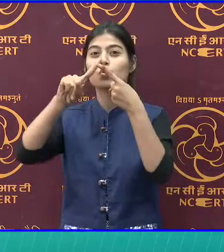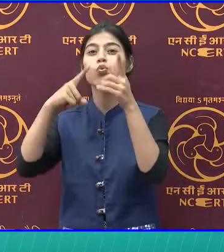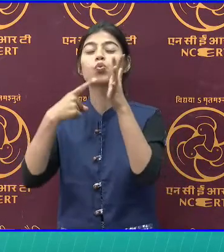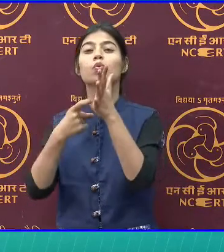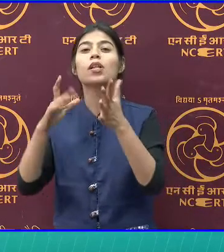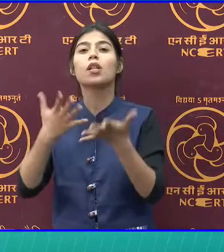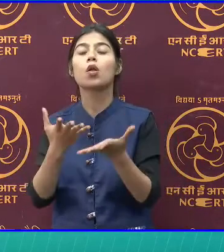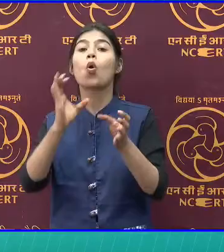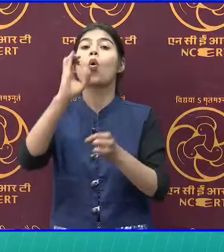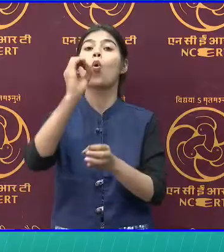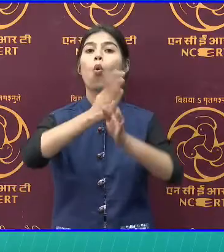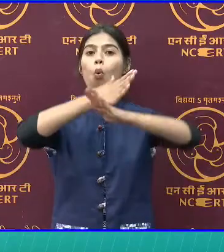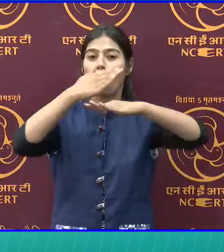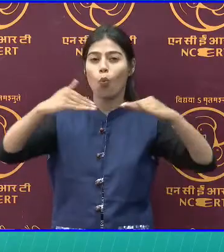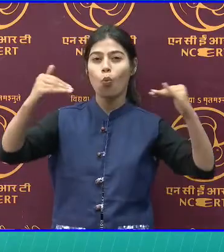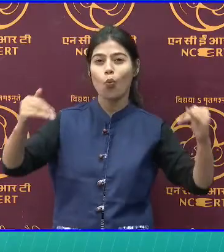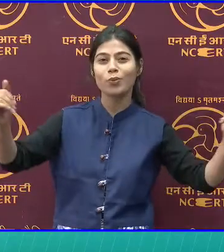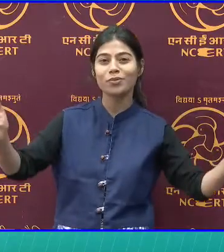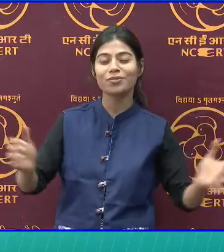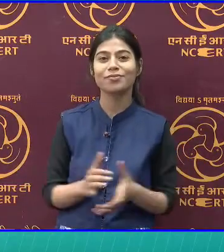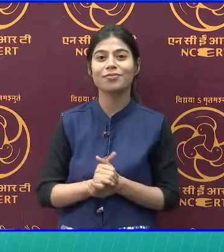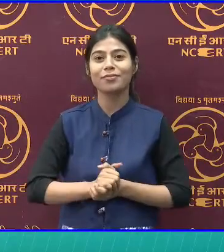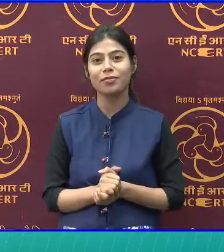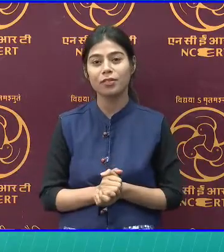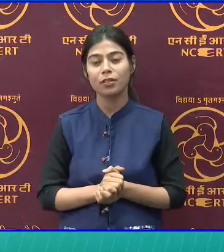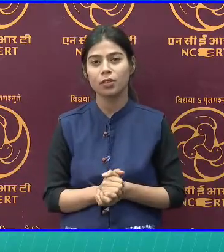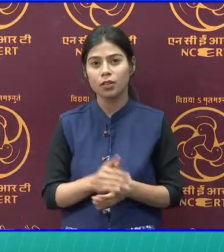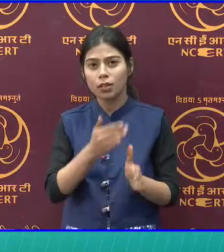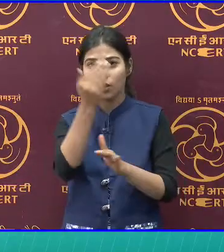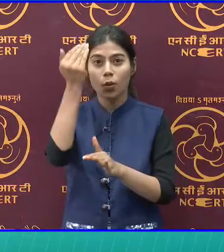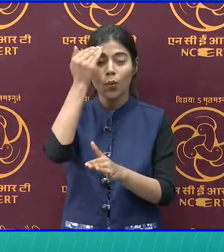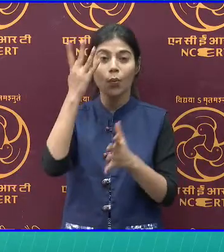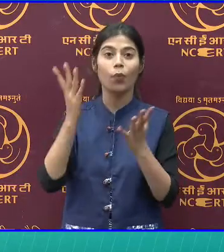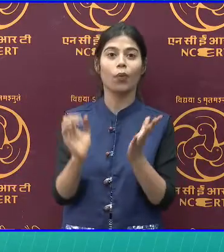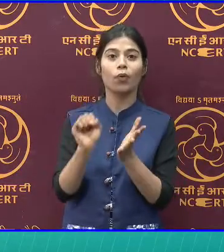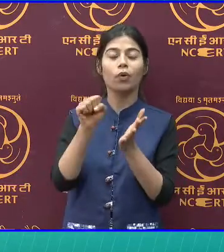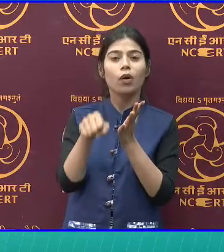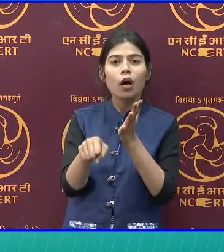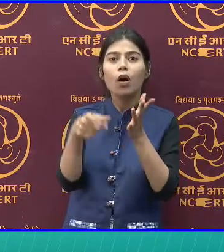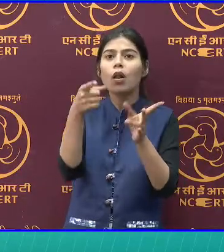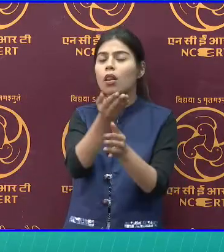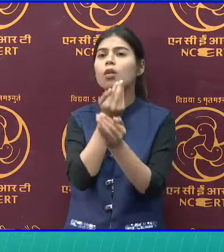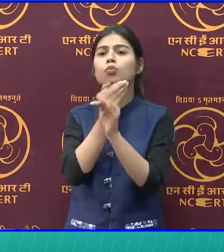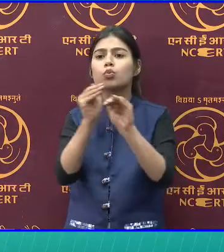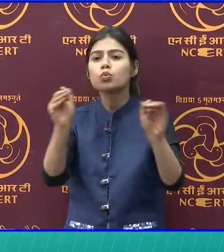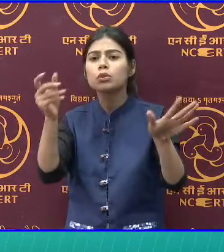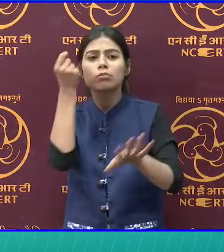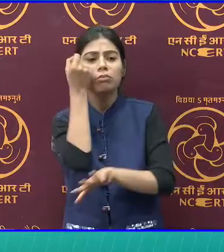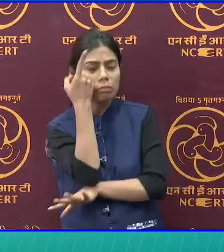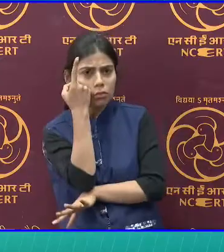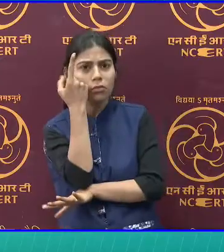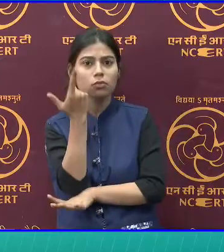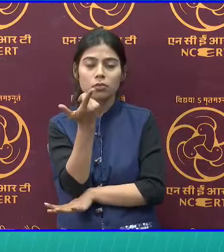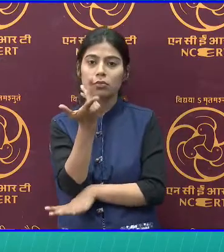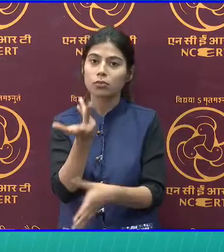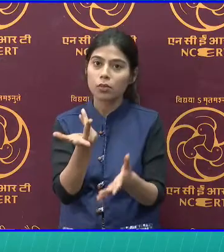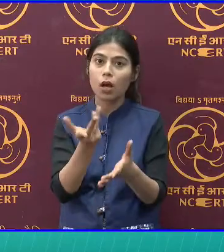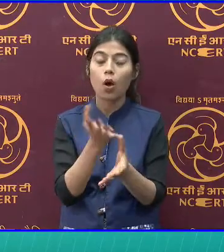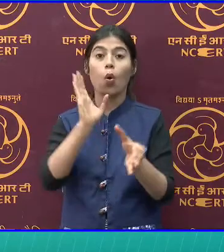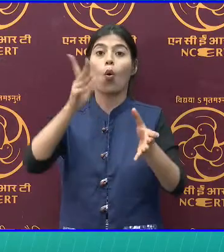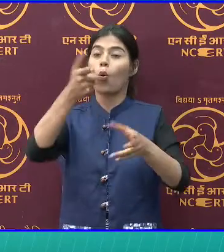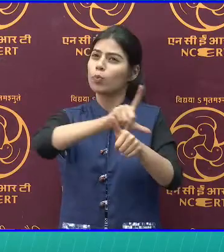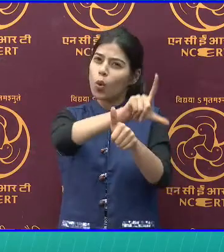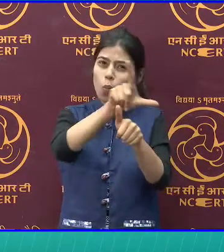that ocean covers 7/10 of our planet, and which is also mind-boggling for students to learn that most of the earth is